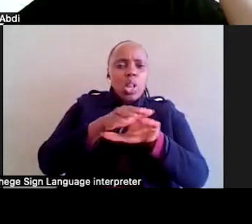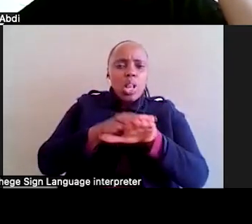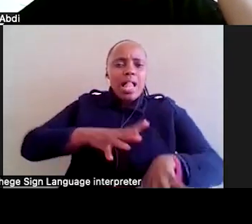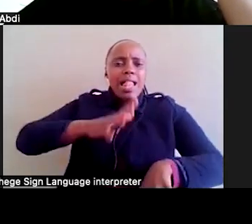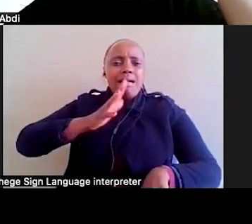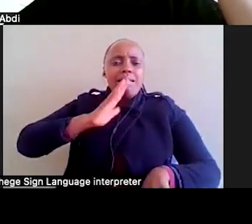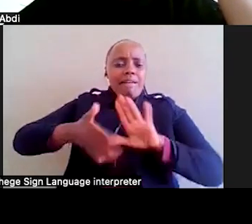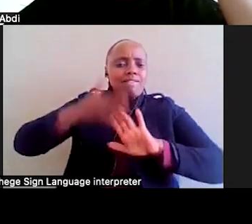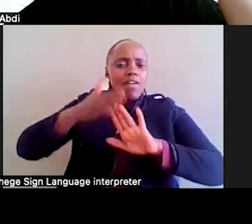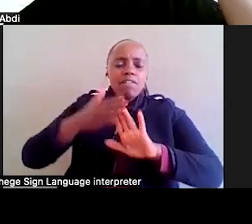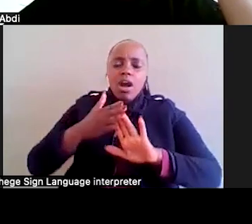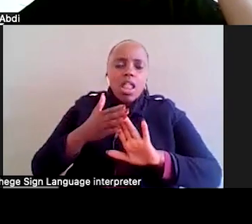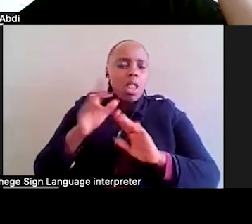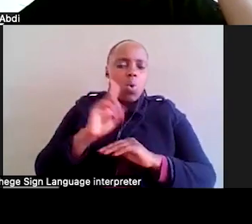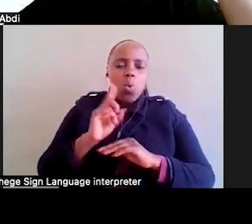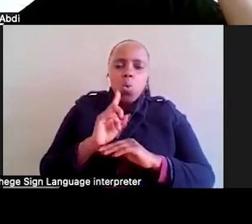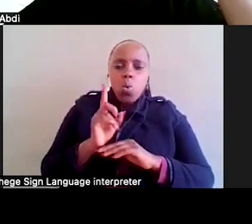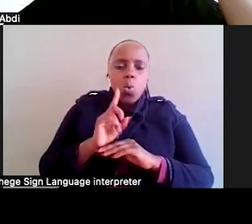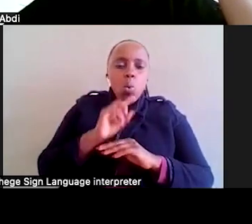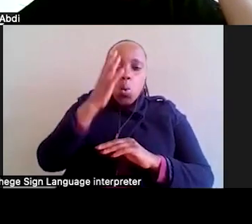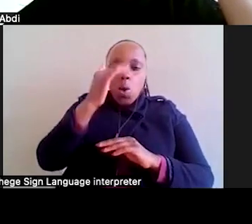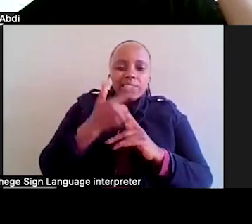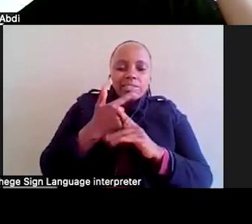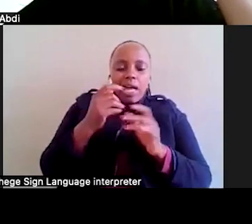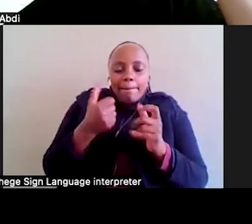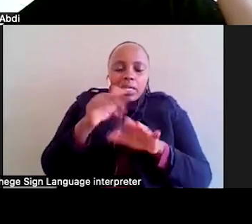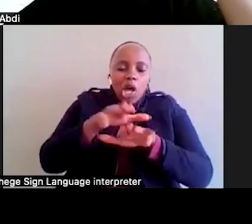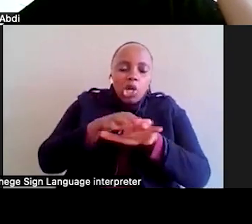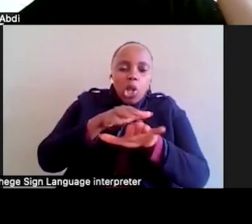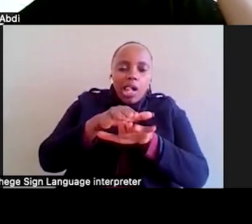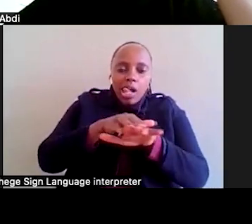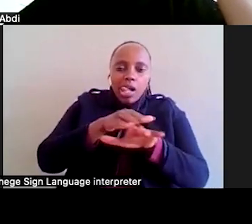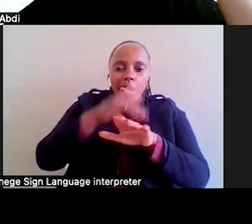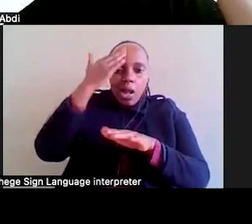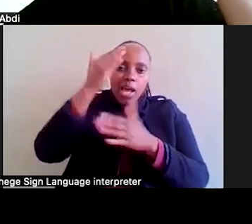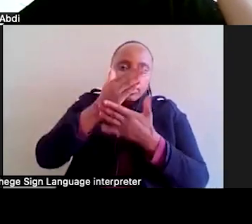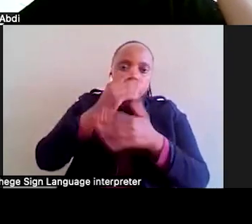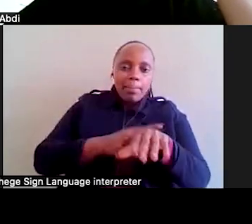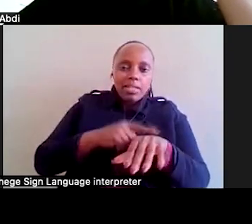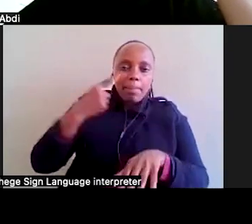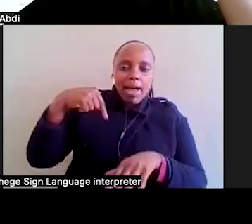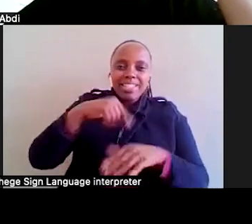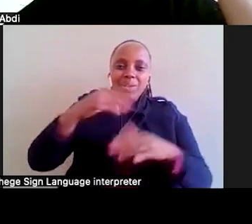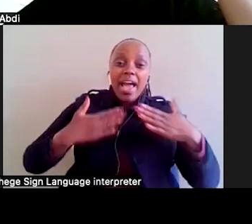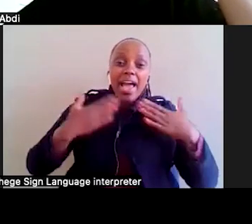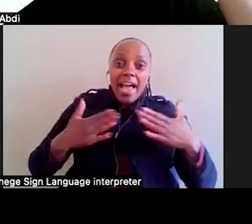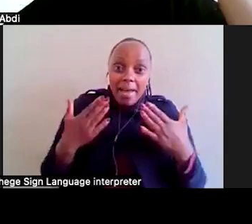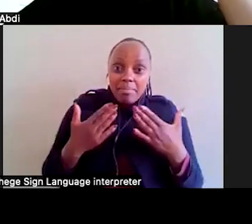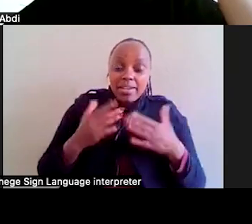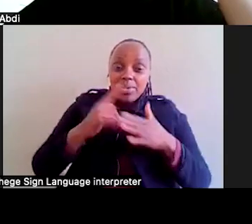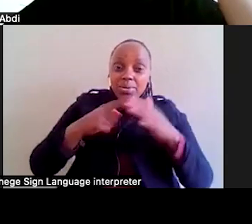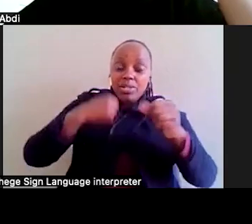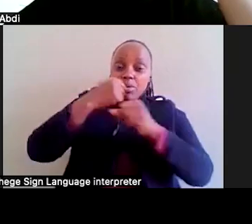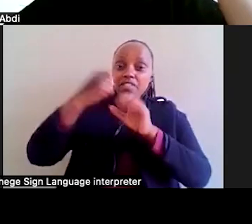your speaking a bit more slowly. I know sometimes we get excited at what we do, and so